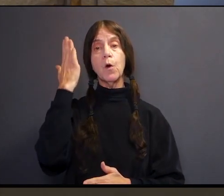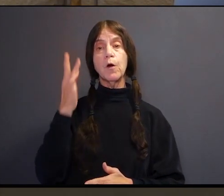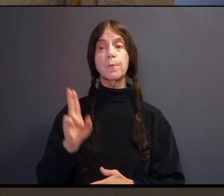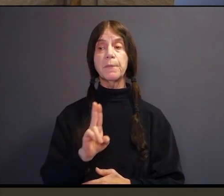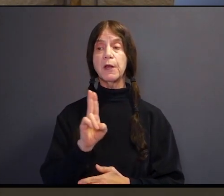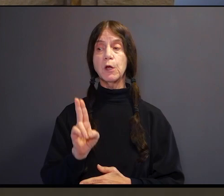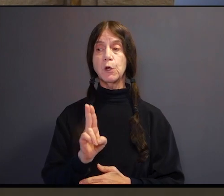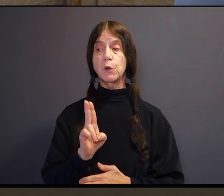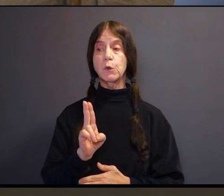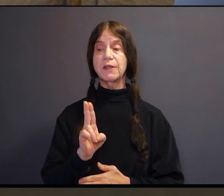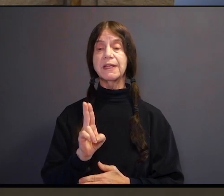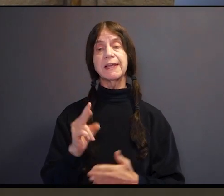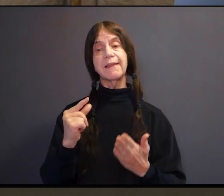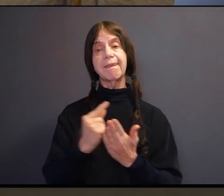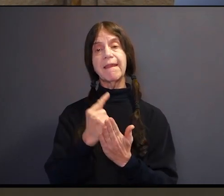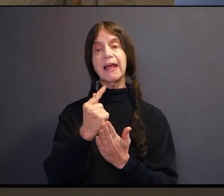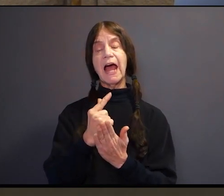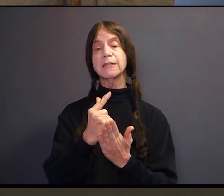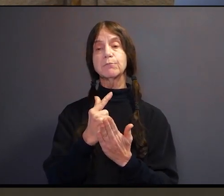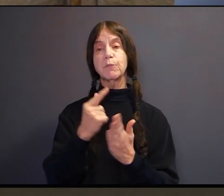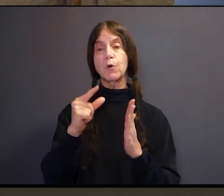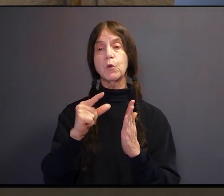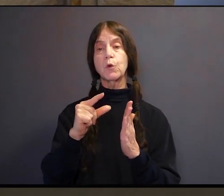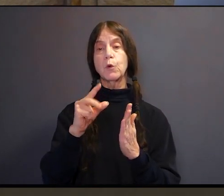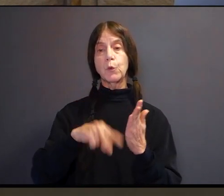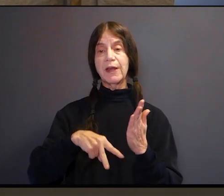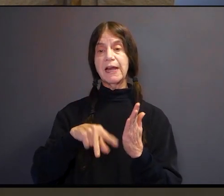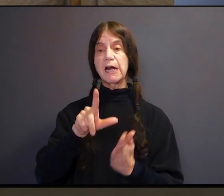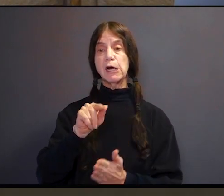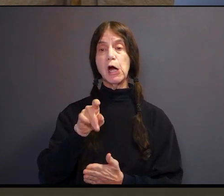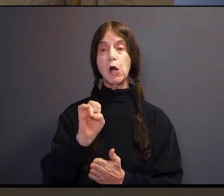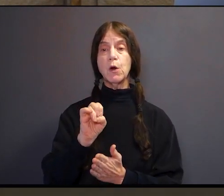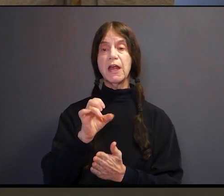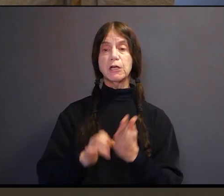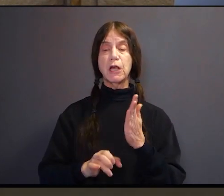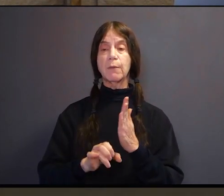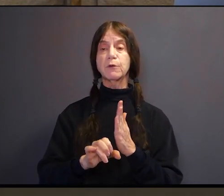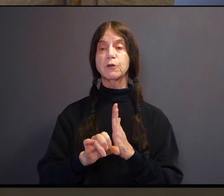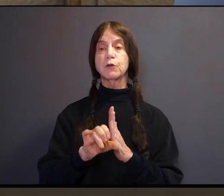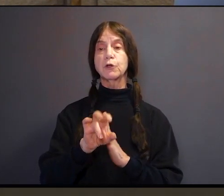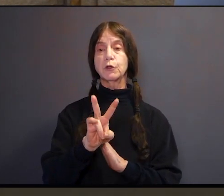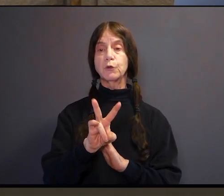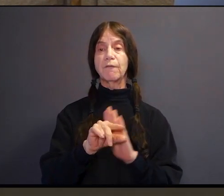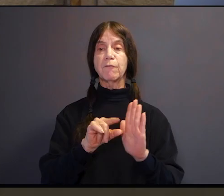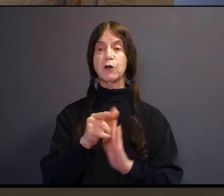my message today is our gospel reading from Luke chapter 2, verse